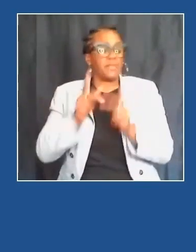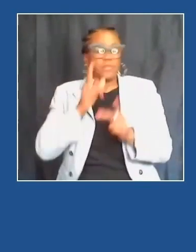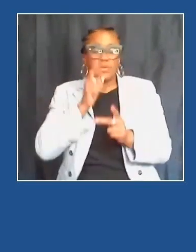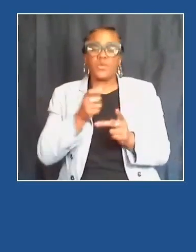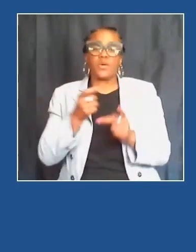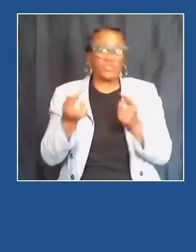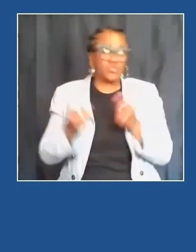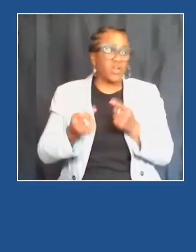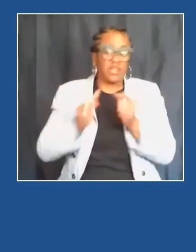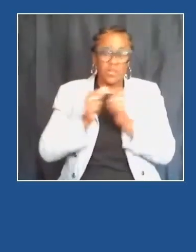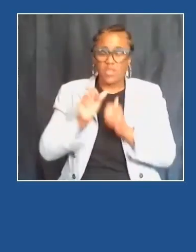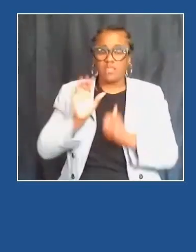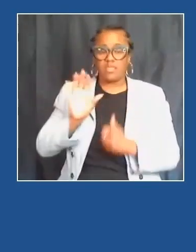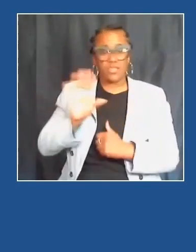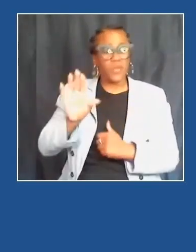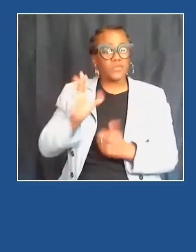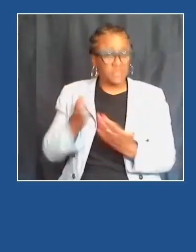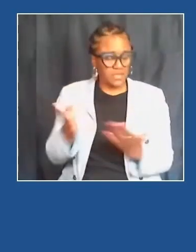and self-harm themselves.